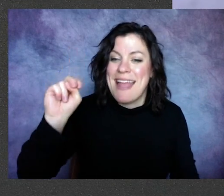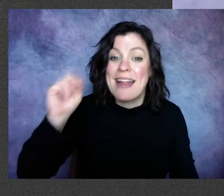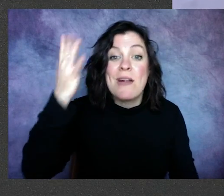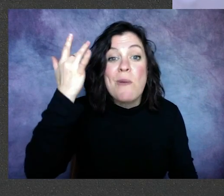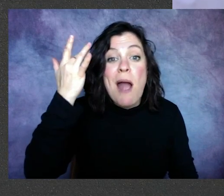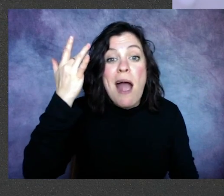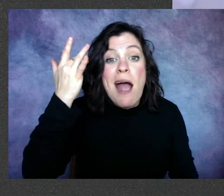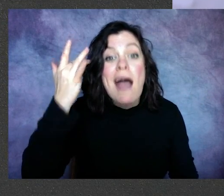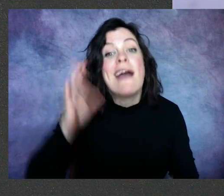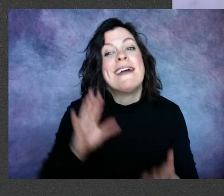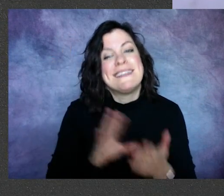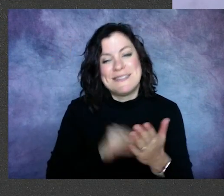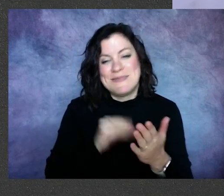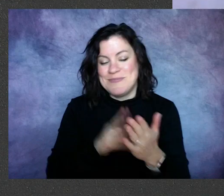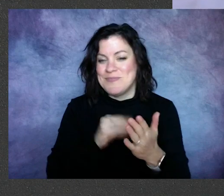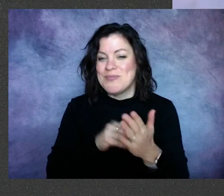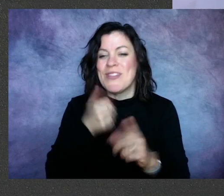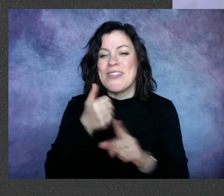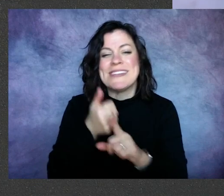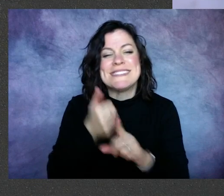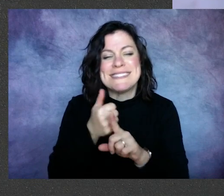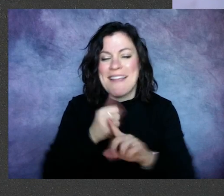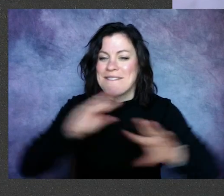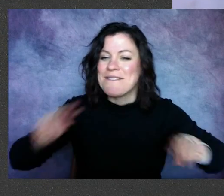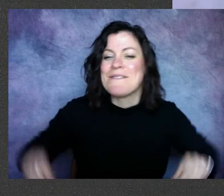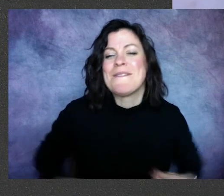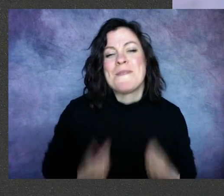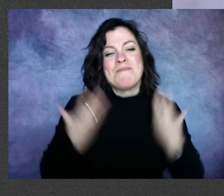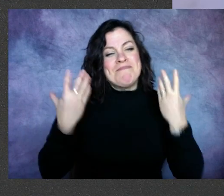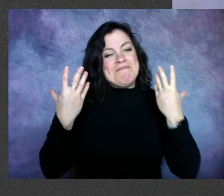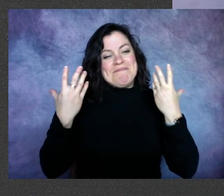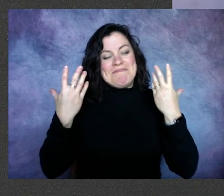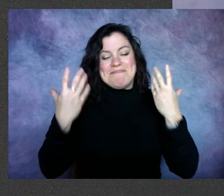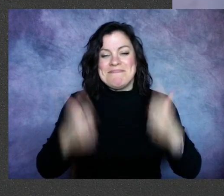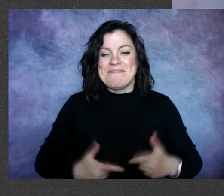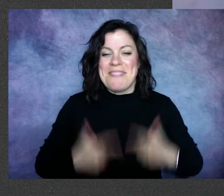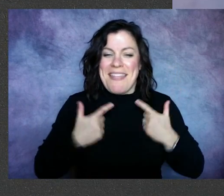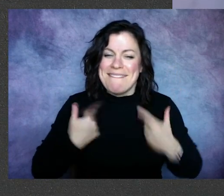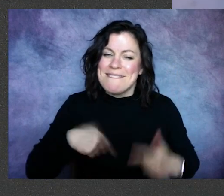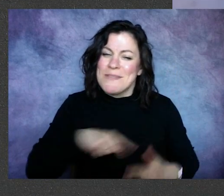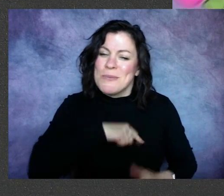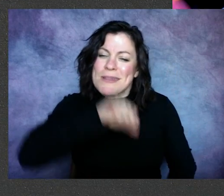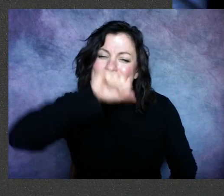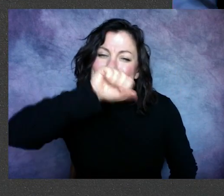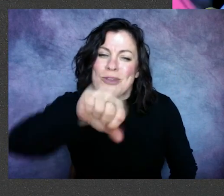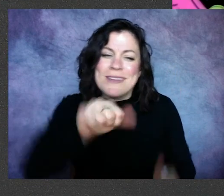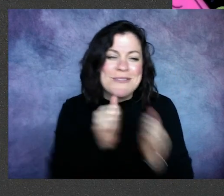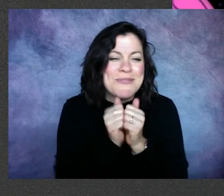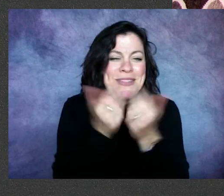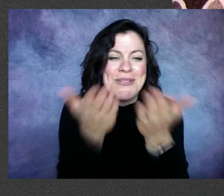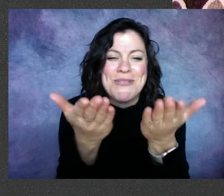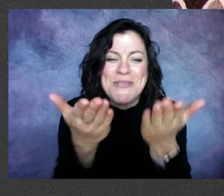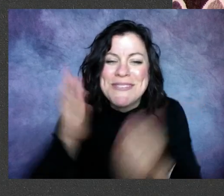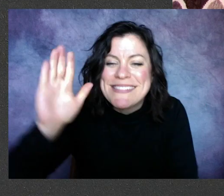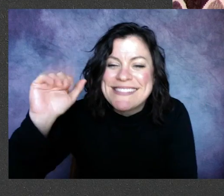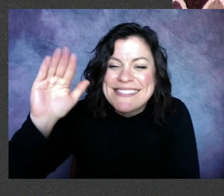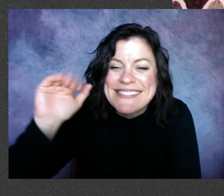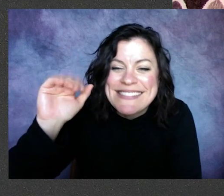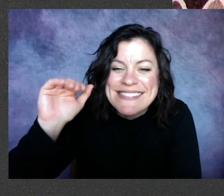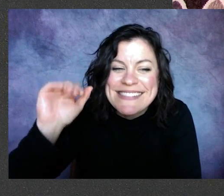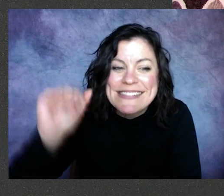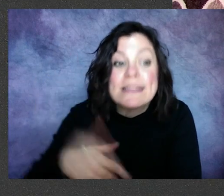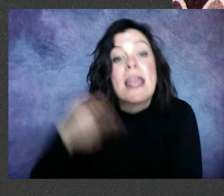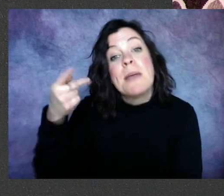there's nothing more that we love better than bringing learning to life with you. Bye-bye.